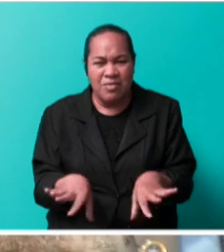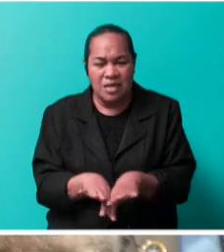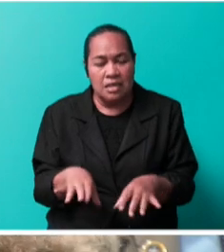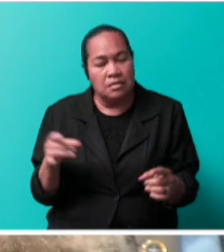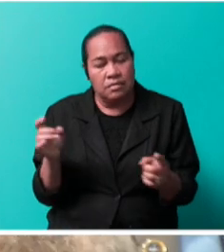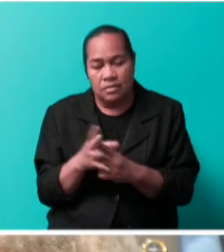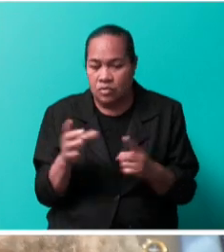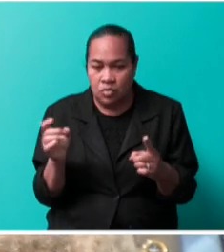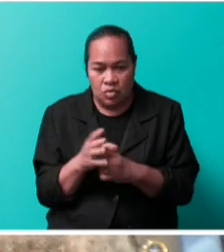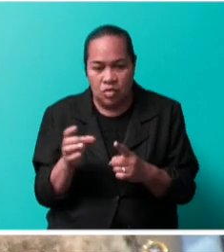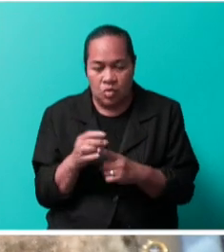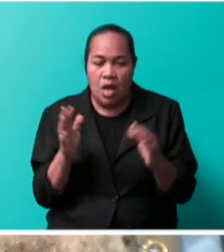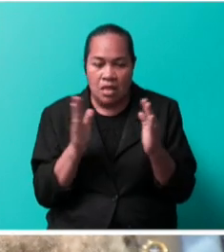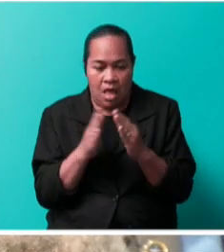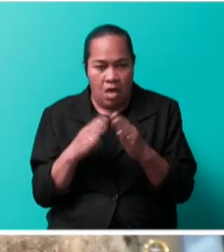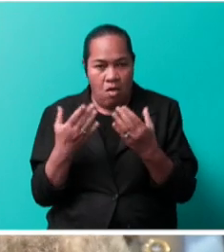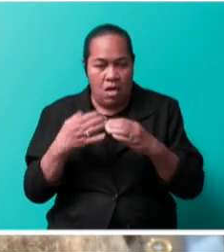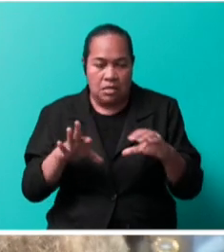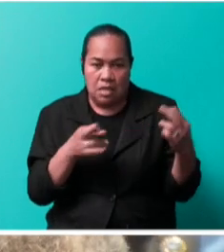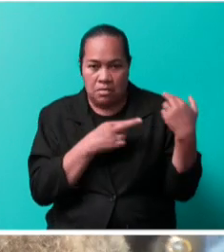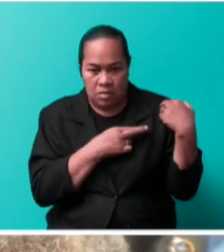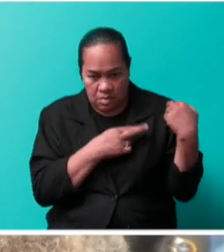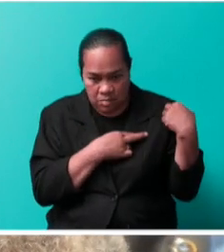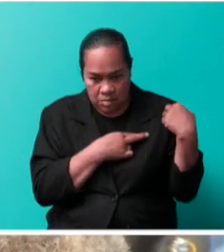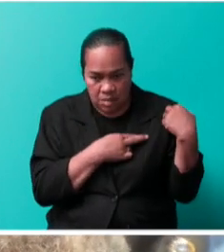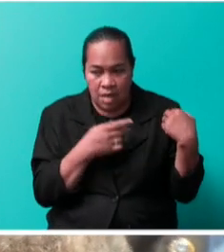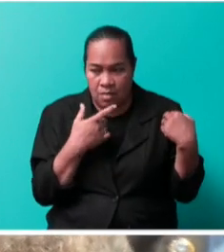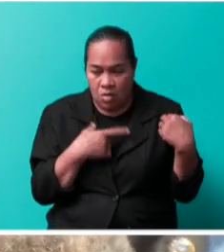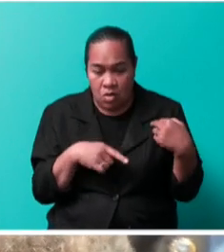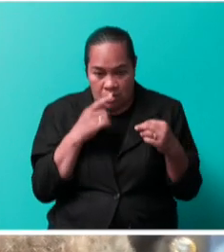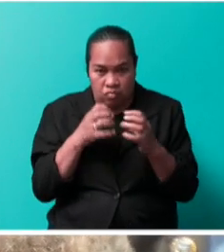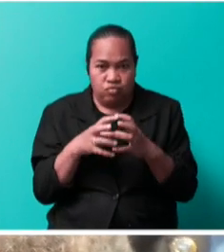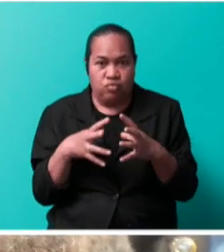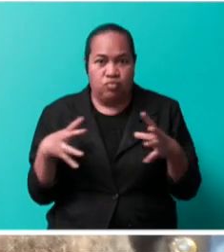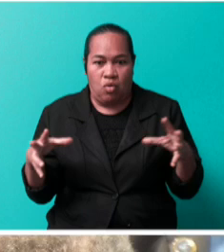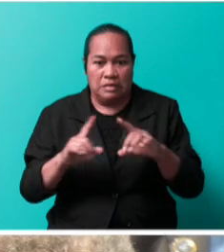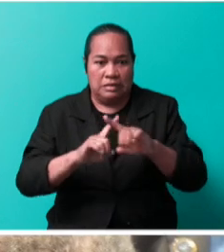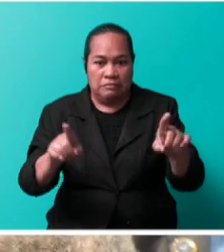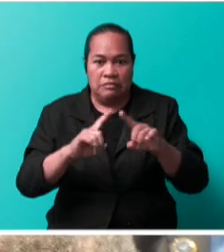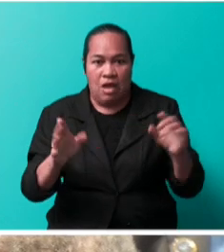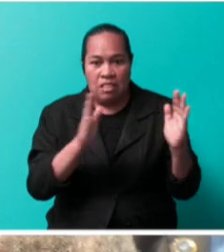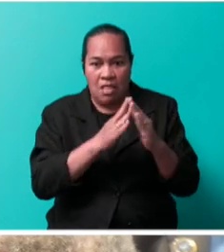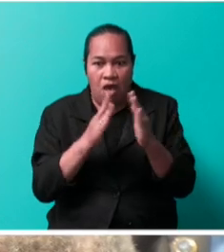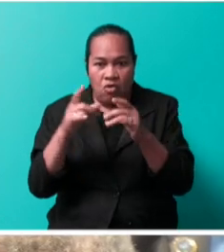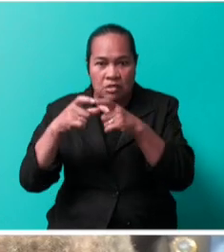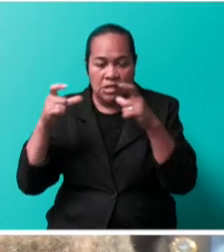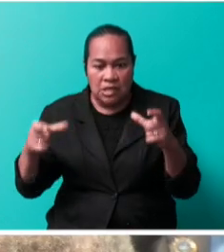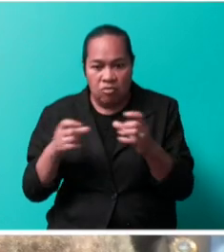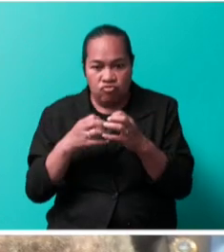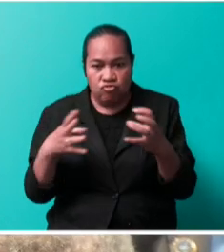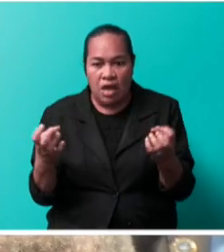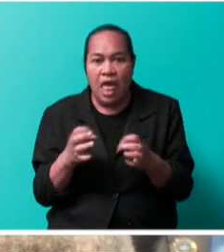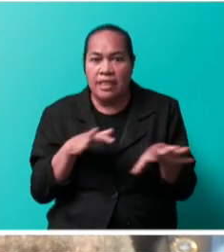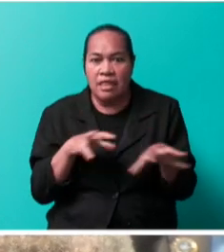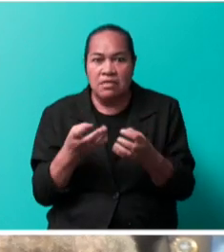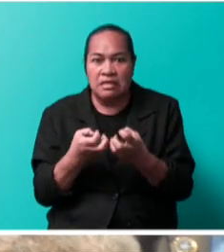by municipal councils throughout Fiji. As urban population continues to grow and commercial activities expand, the demand for